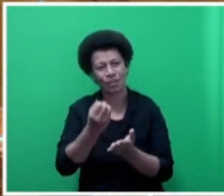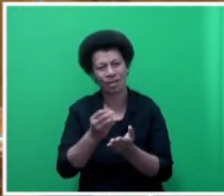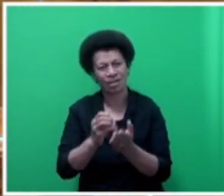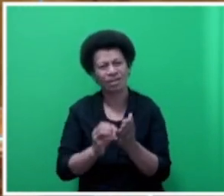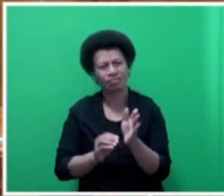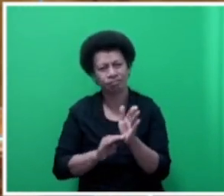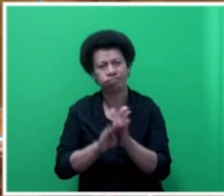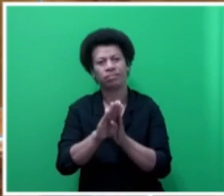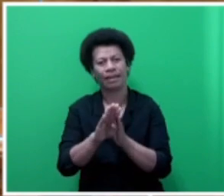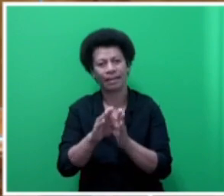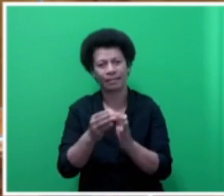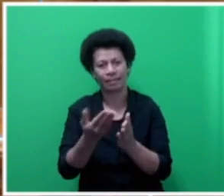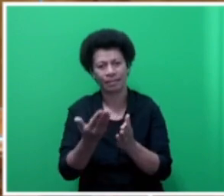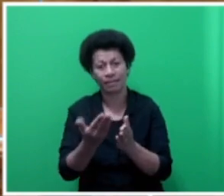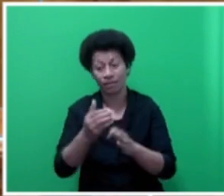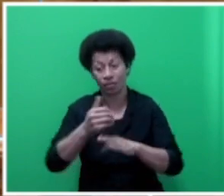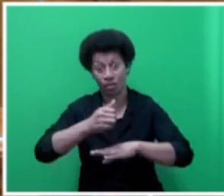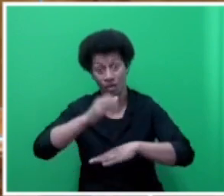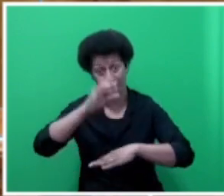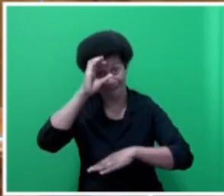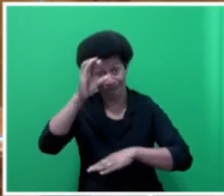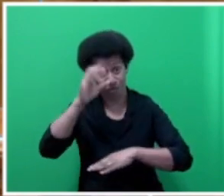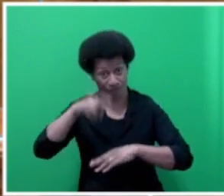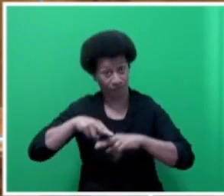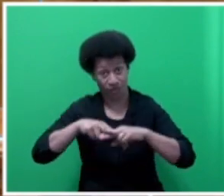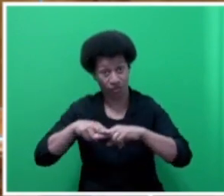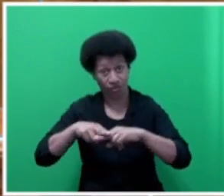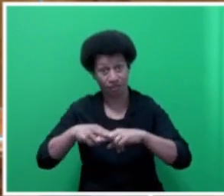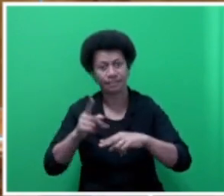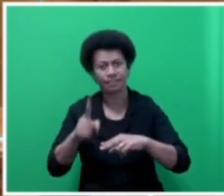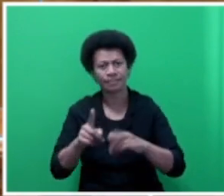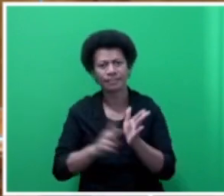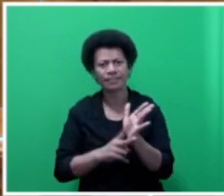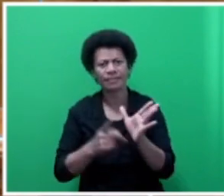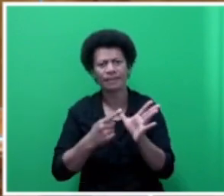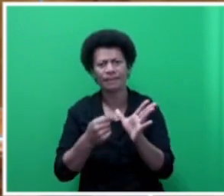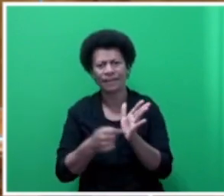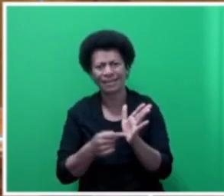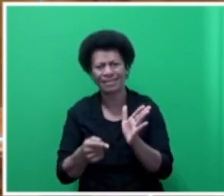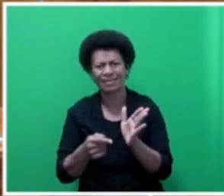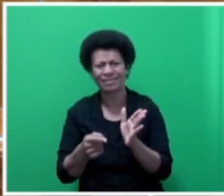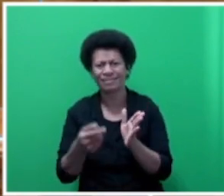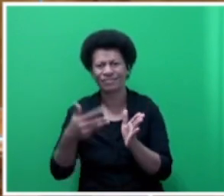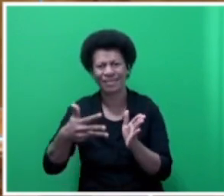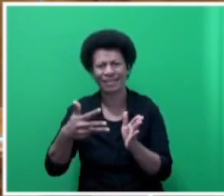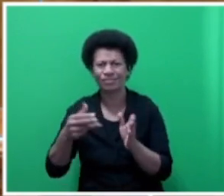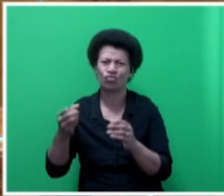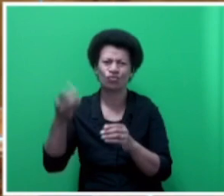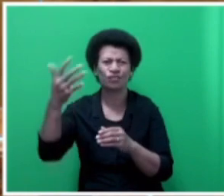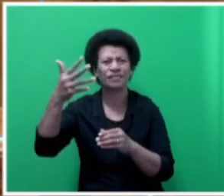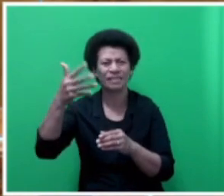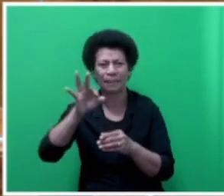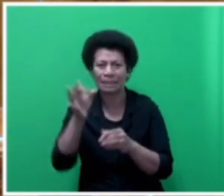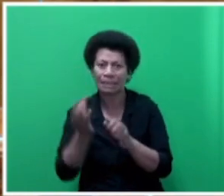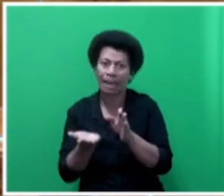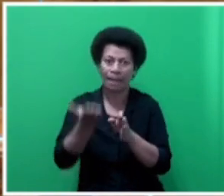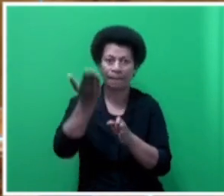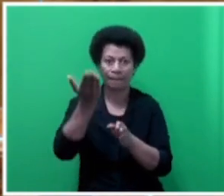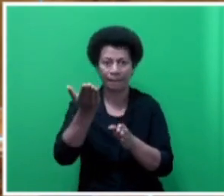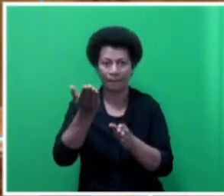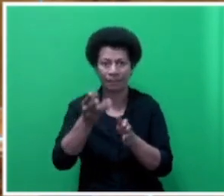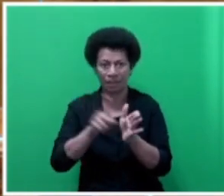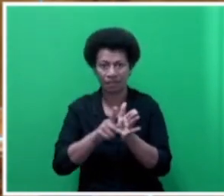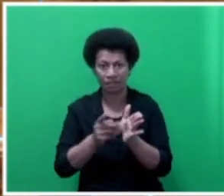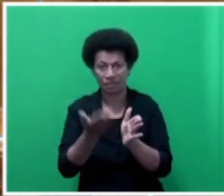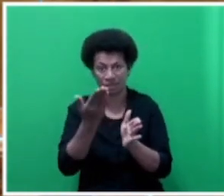development. On the contrary, increasing VAT from 9% to 15% on non-essential goods and services will only